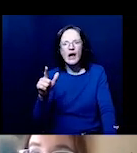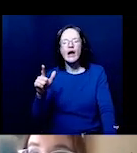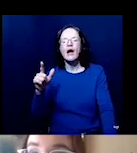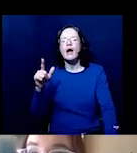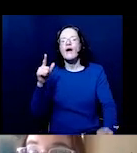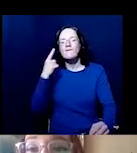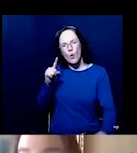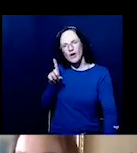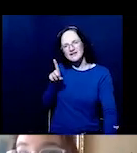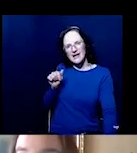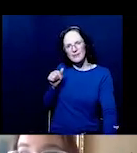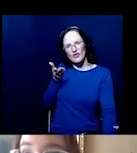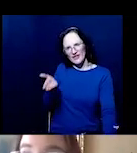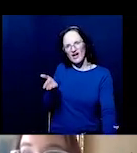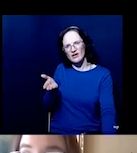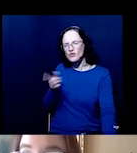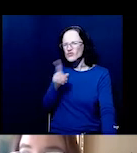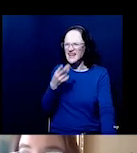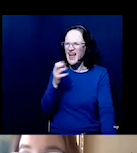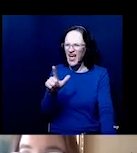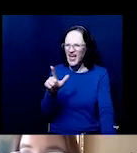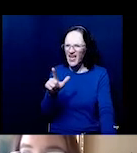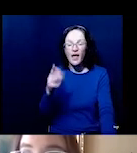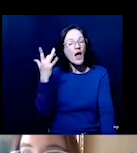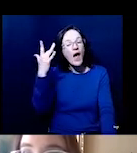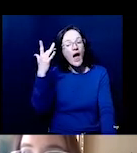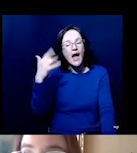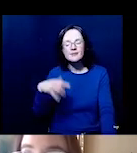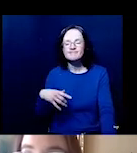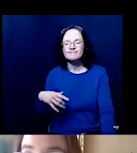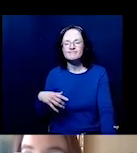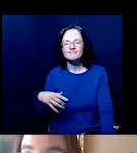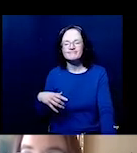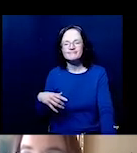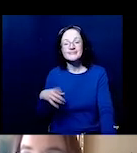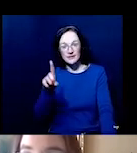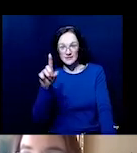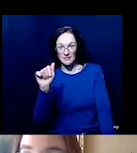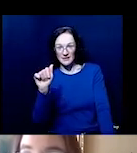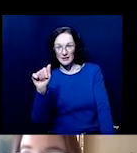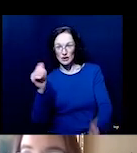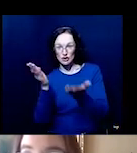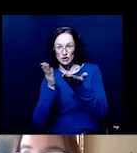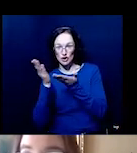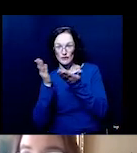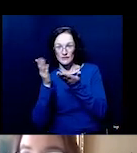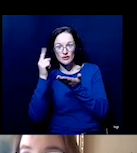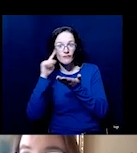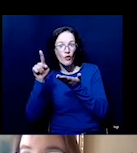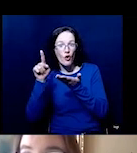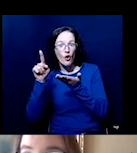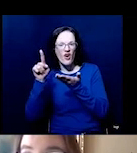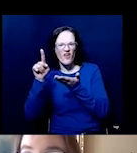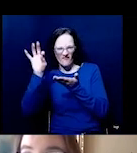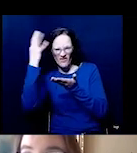disabled folks there. Since the side, basically disability services for colleges in French, is